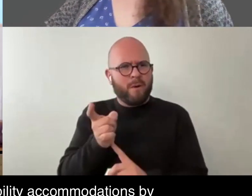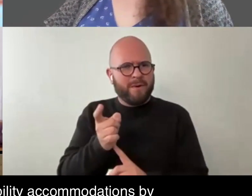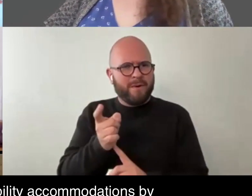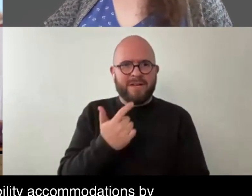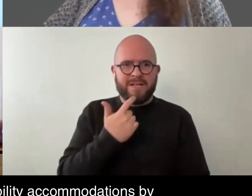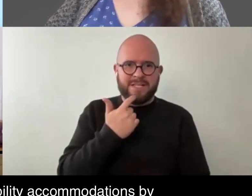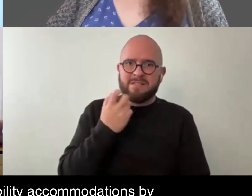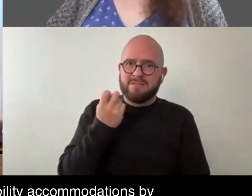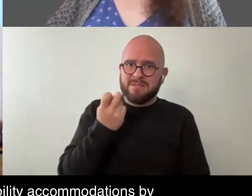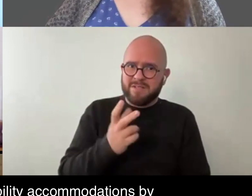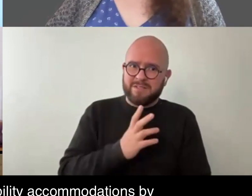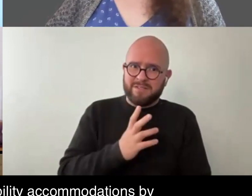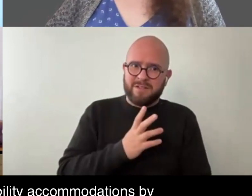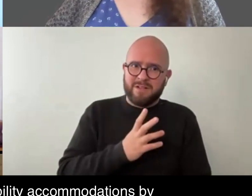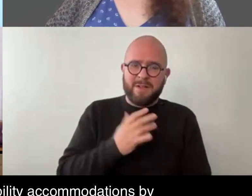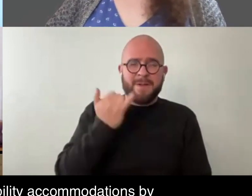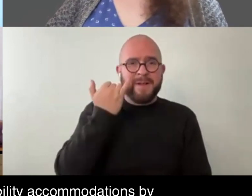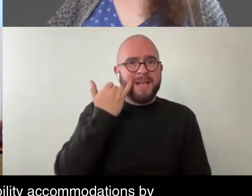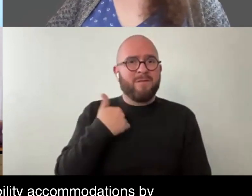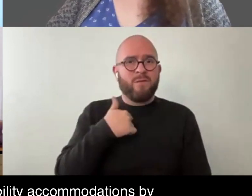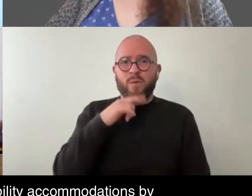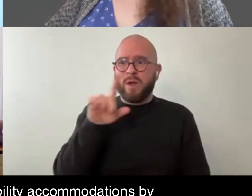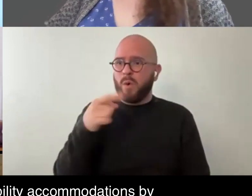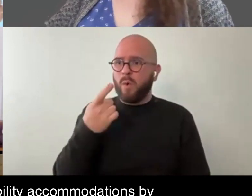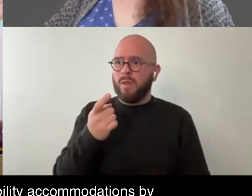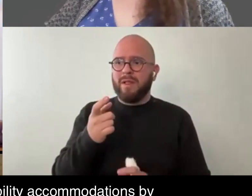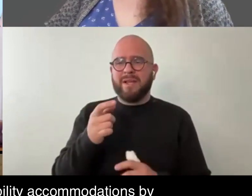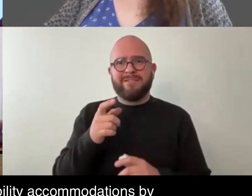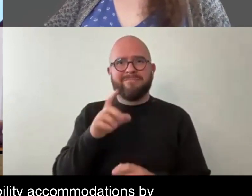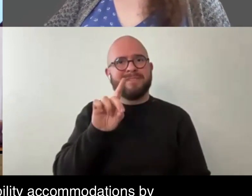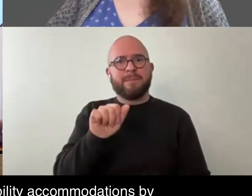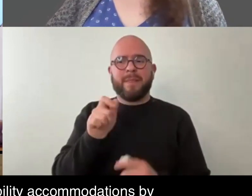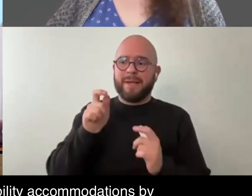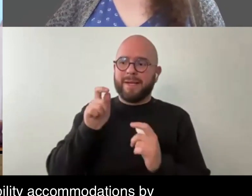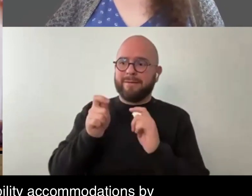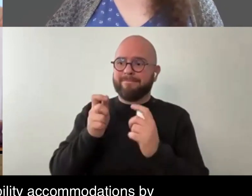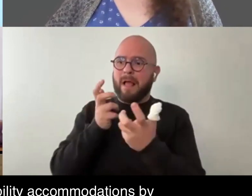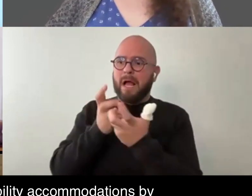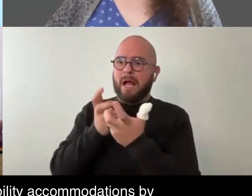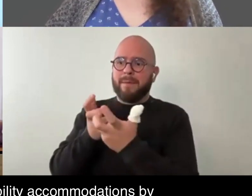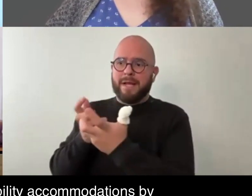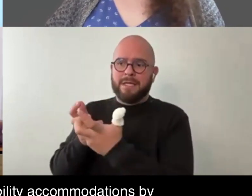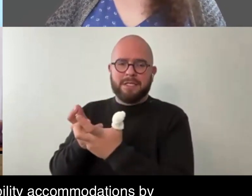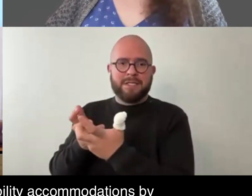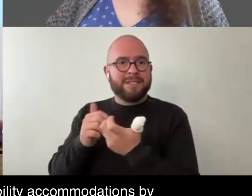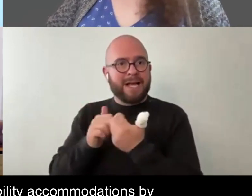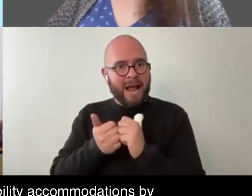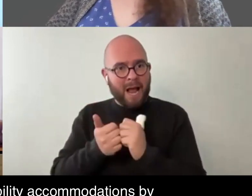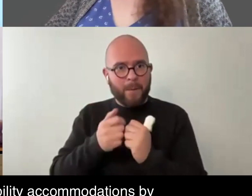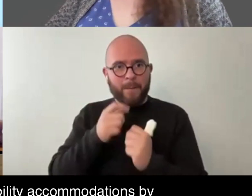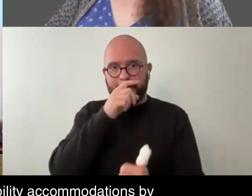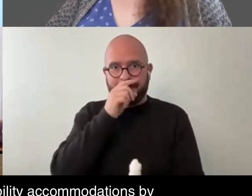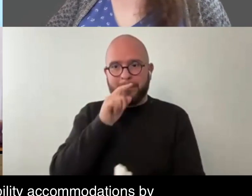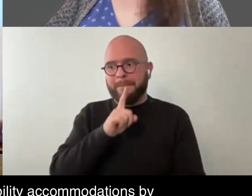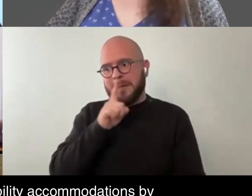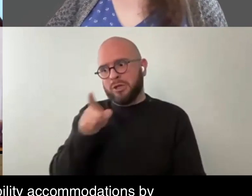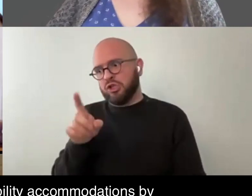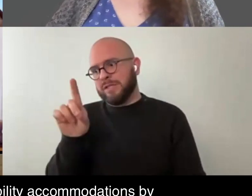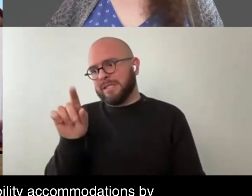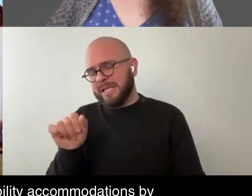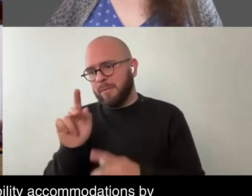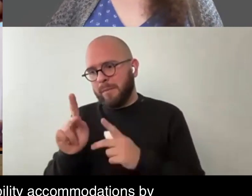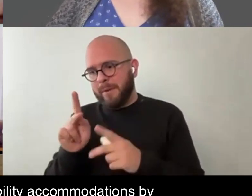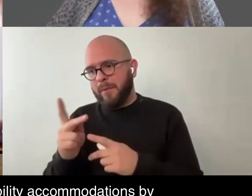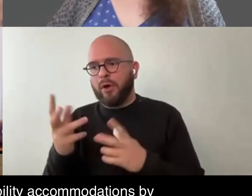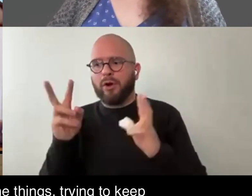we're only doing disability accommodations by getting disabled people into sort